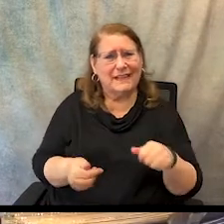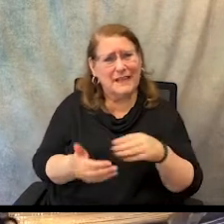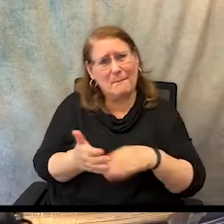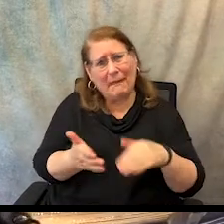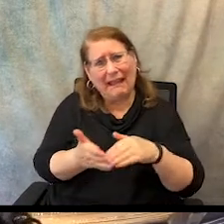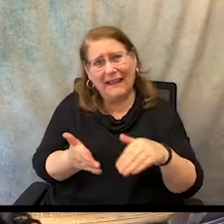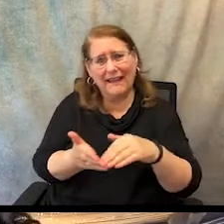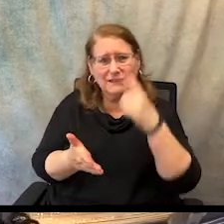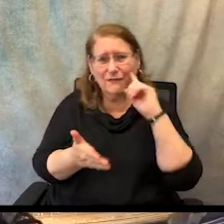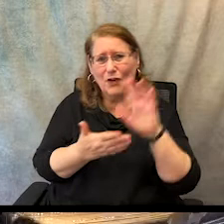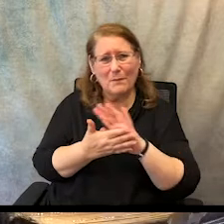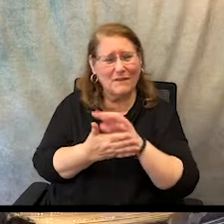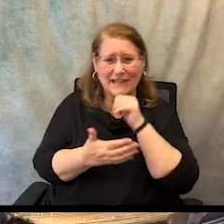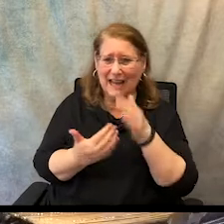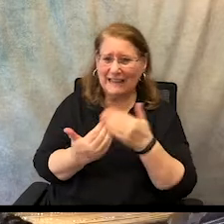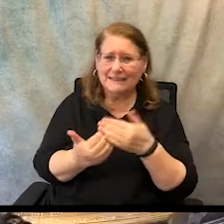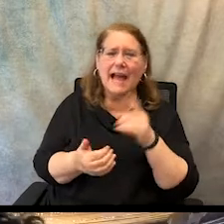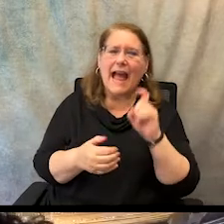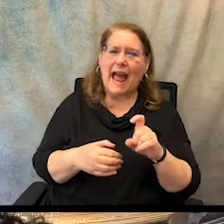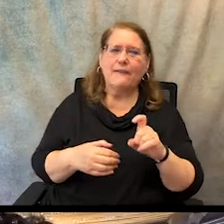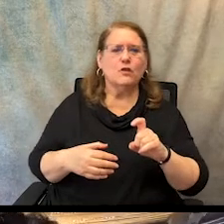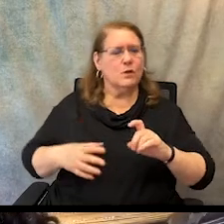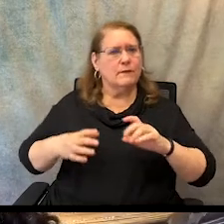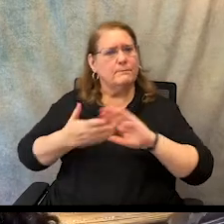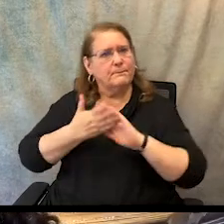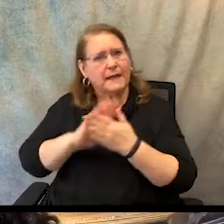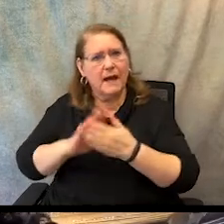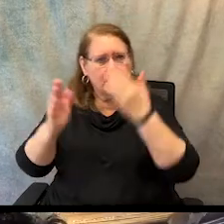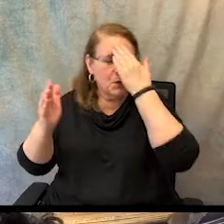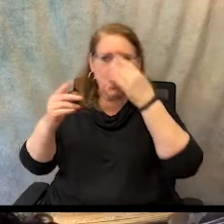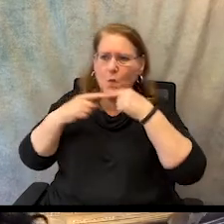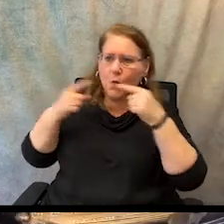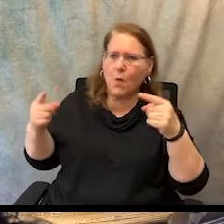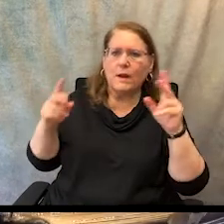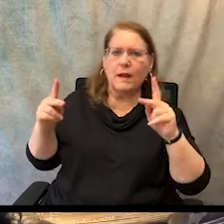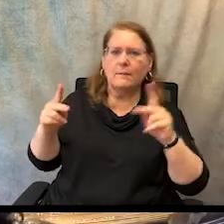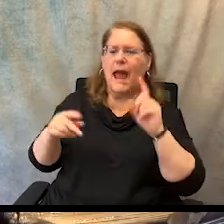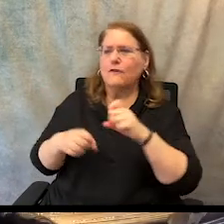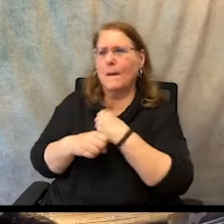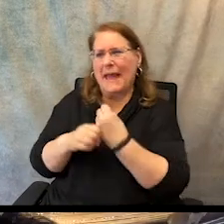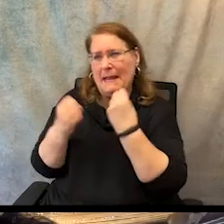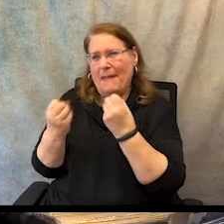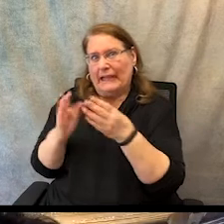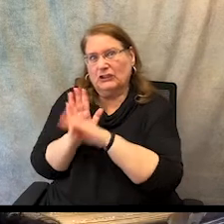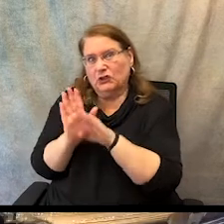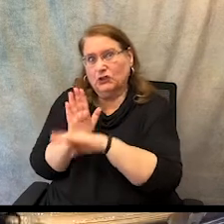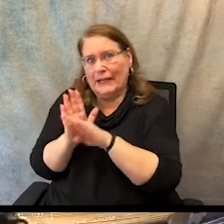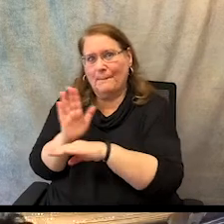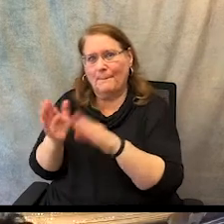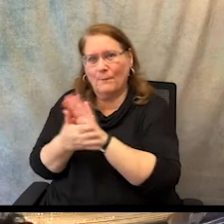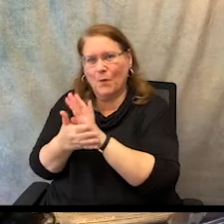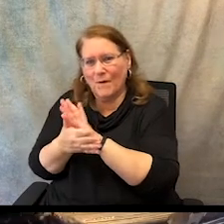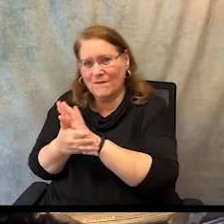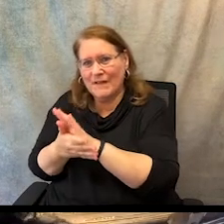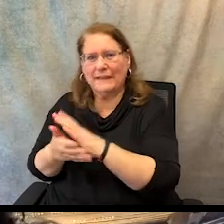to make a movie wasn't very easy. You had to establish yourself. You have to make money, cheap movies, documentary. You